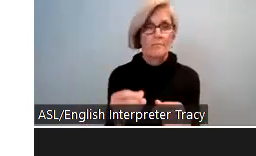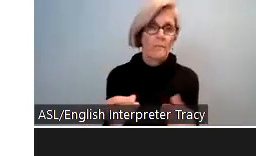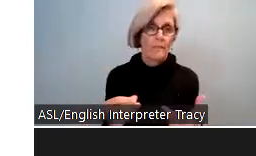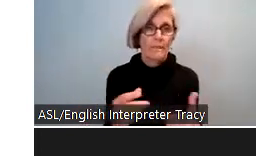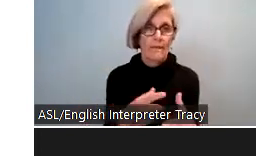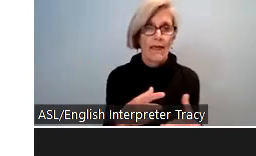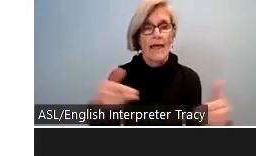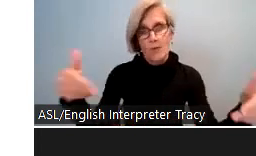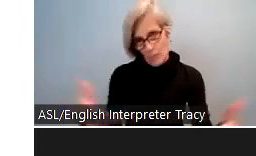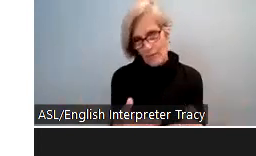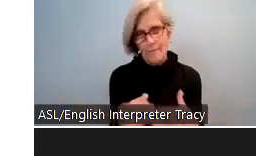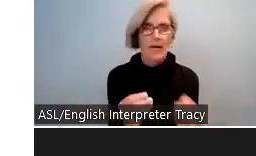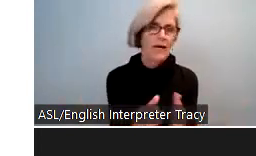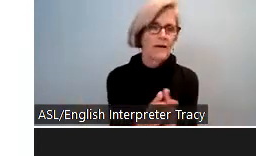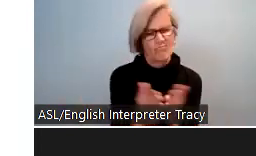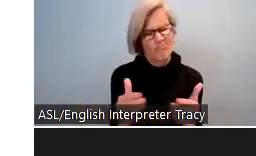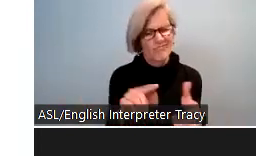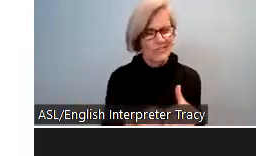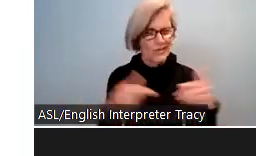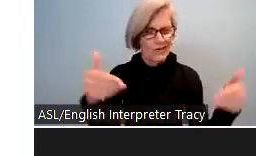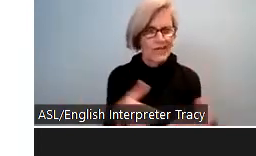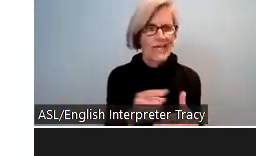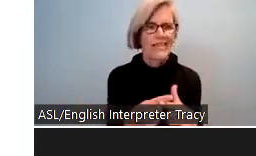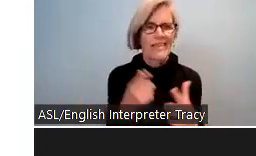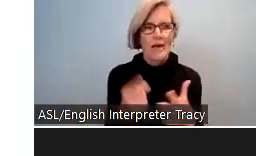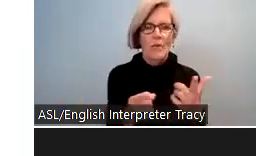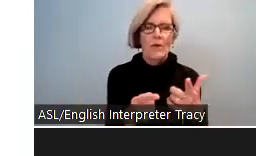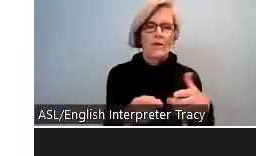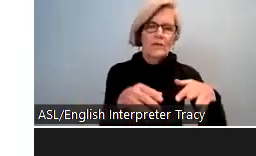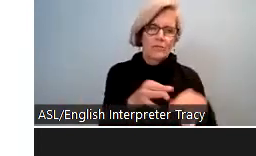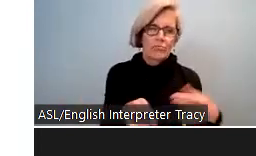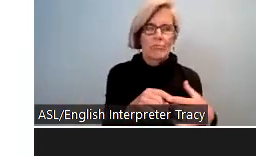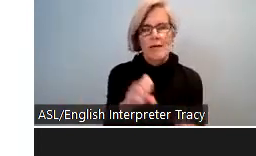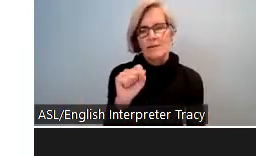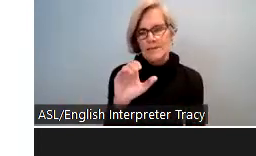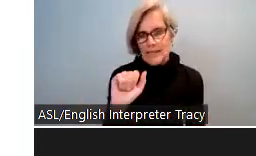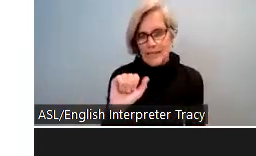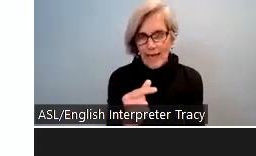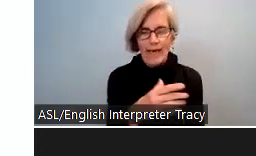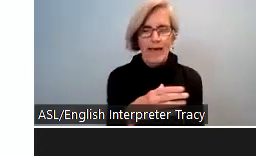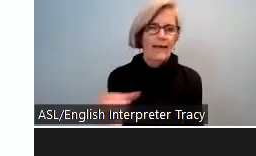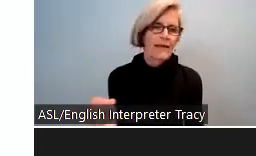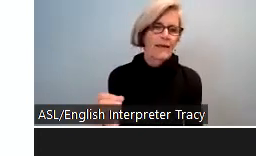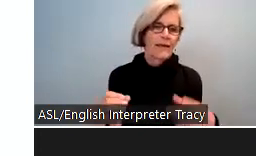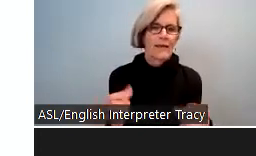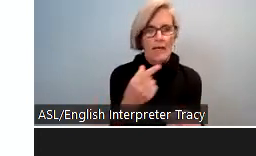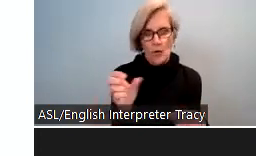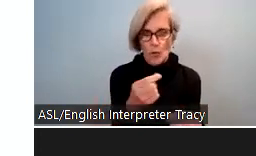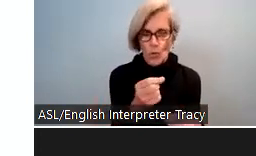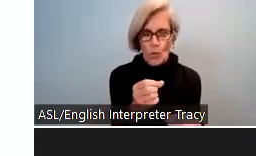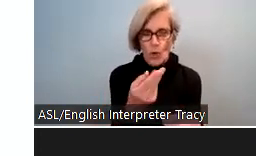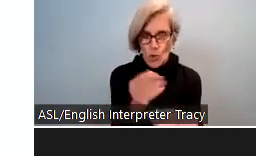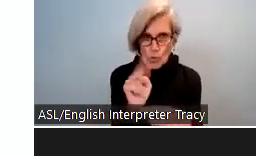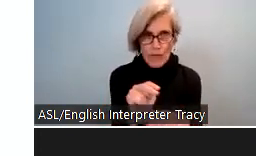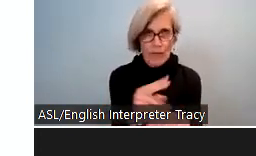here. We're going to have an overview about SCAG as the organization and some of the Go Human program, and then we'll get into